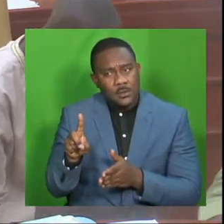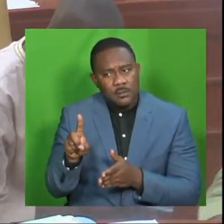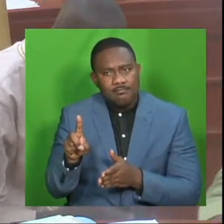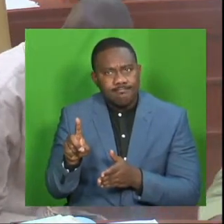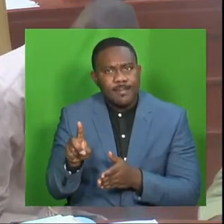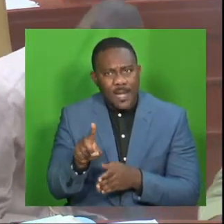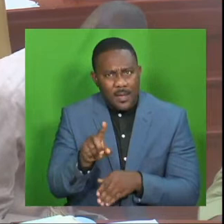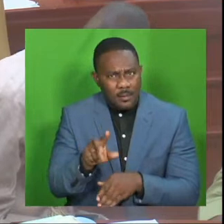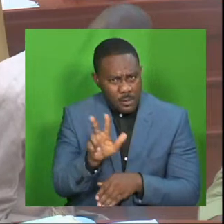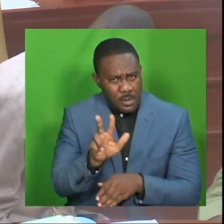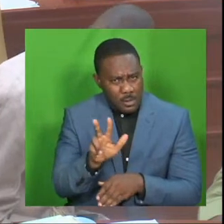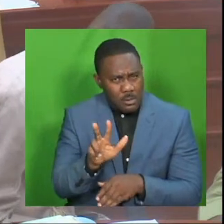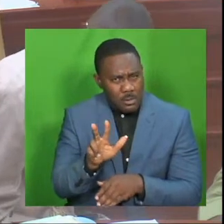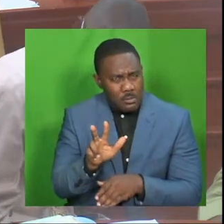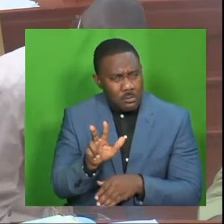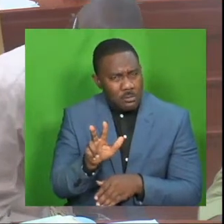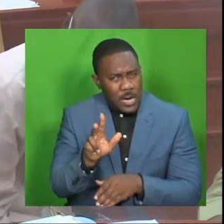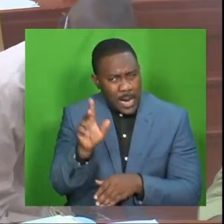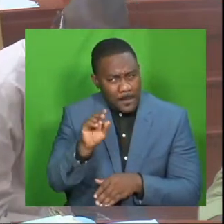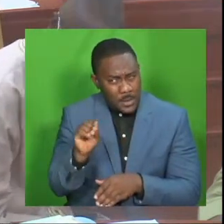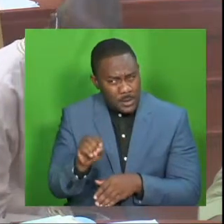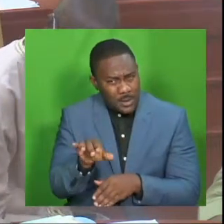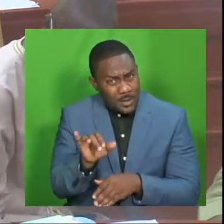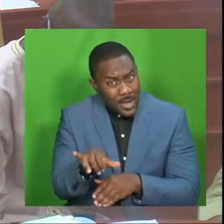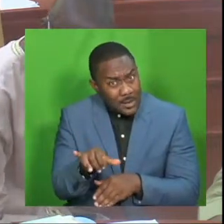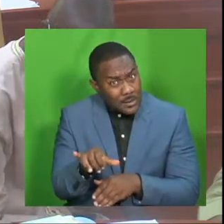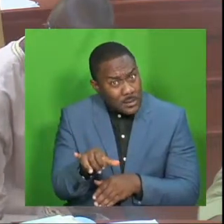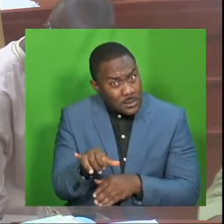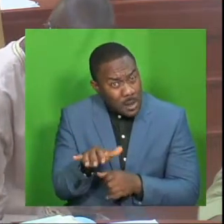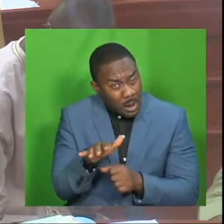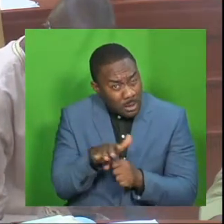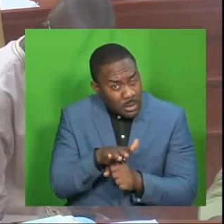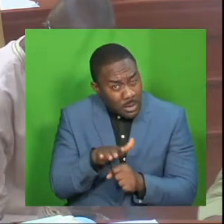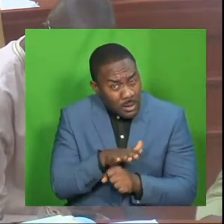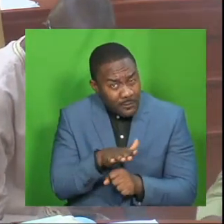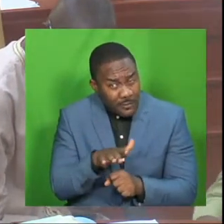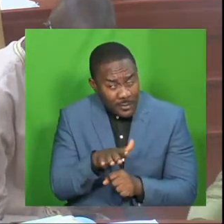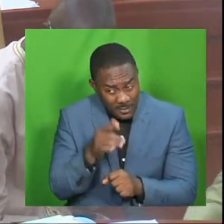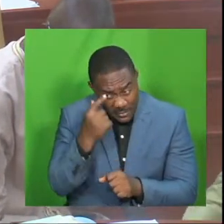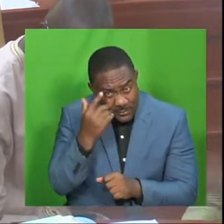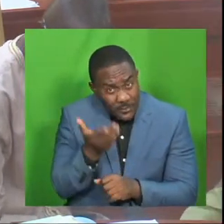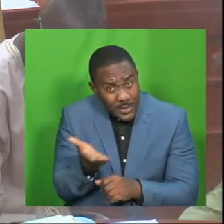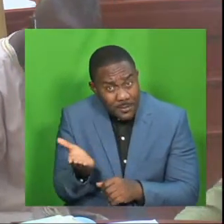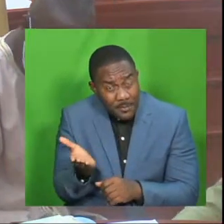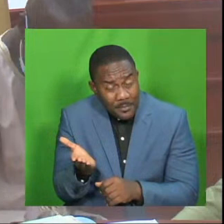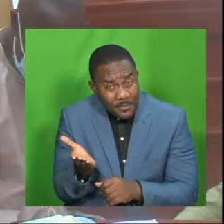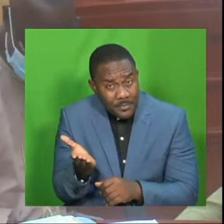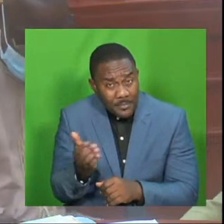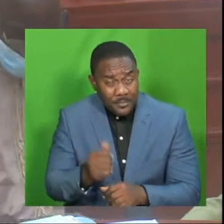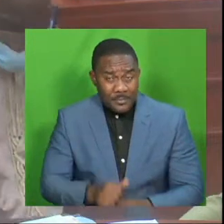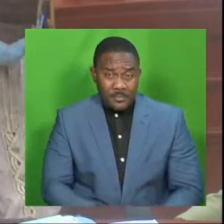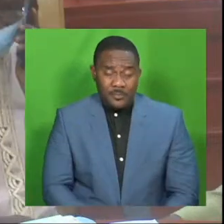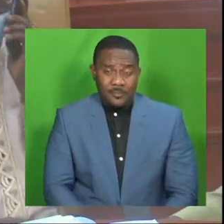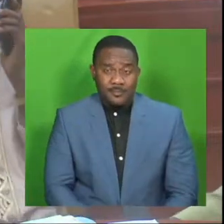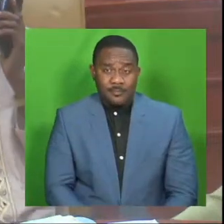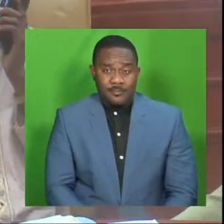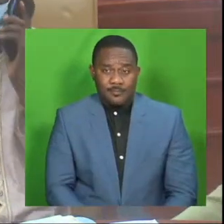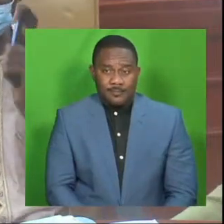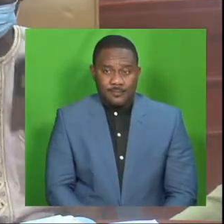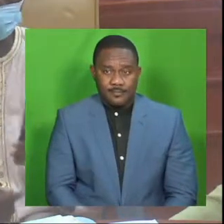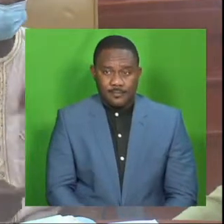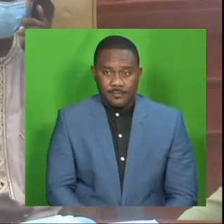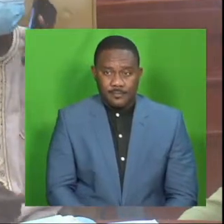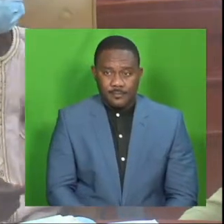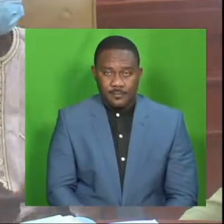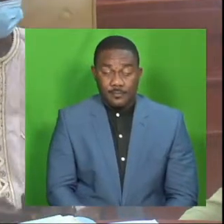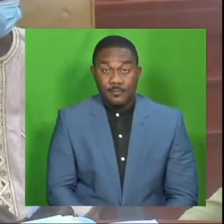with disability, is it enough for these people? Mr. Speaker, the